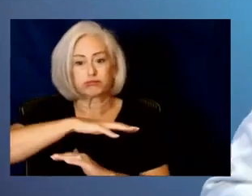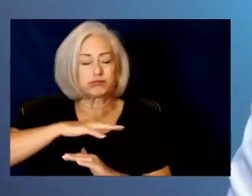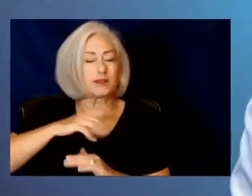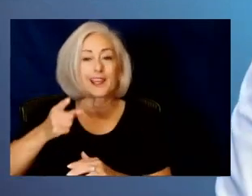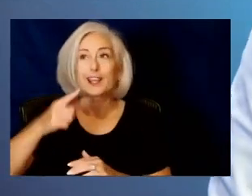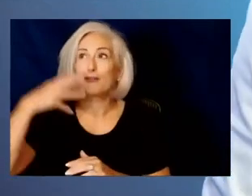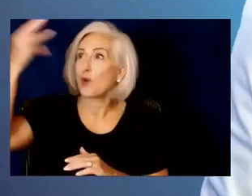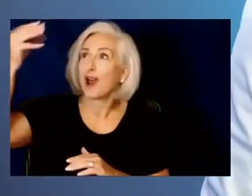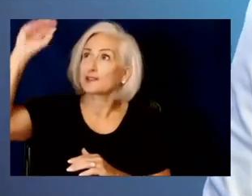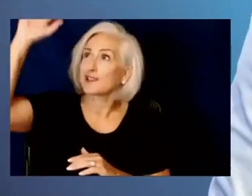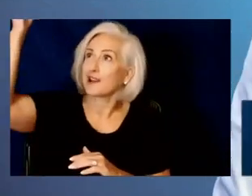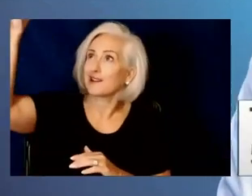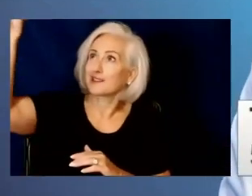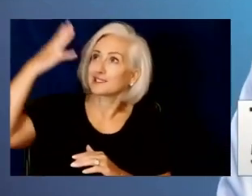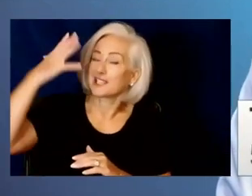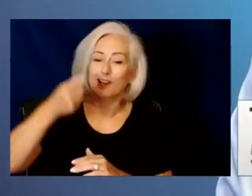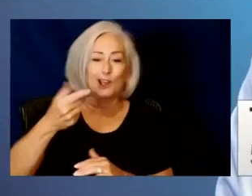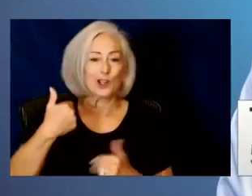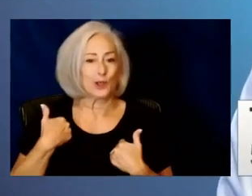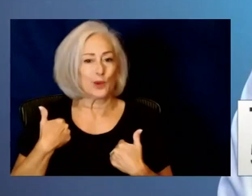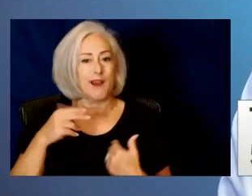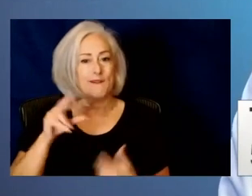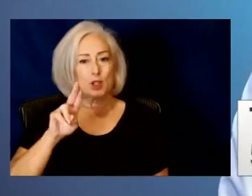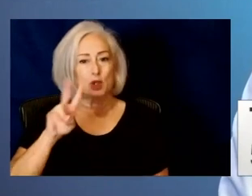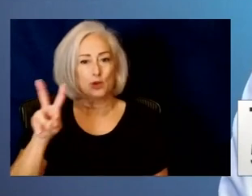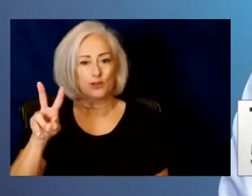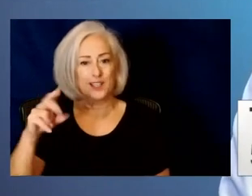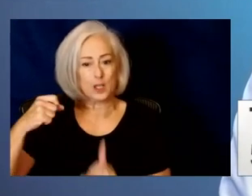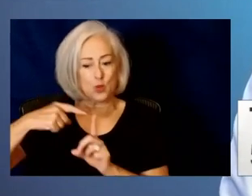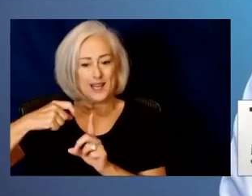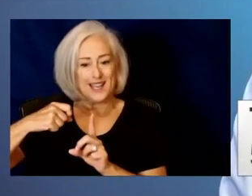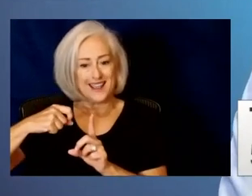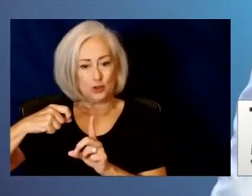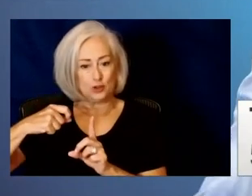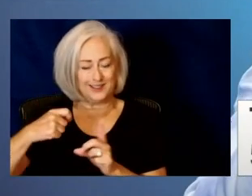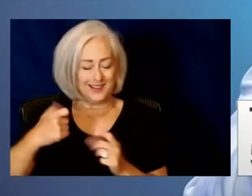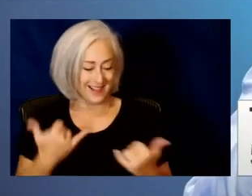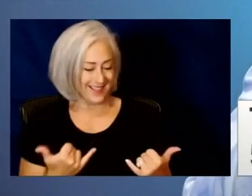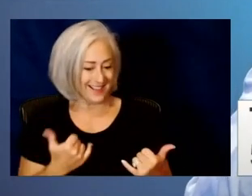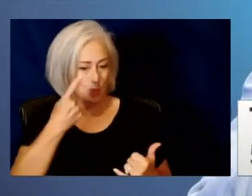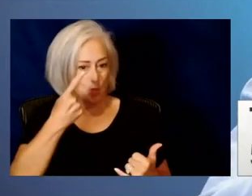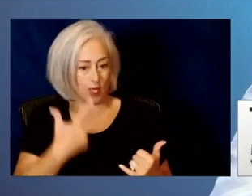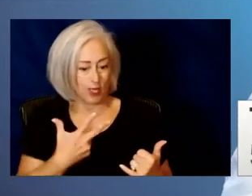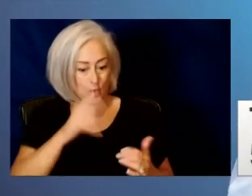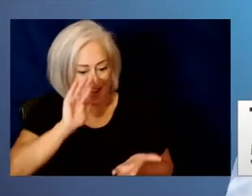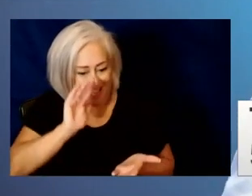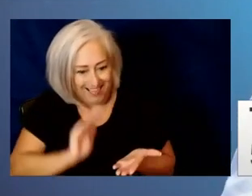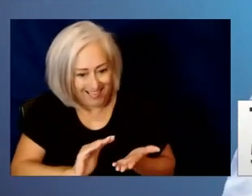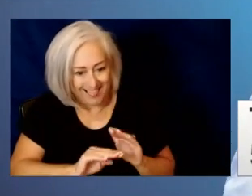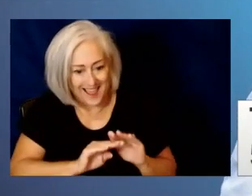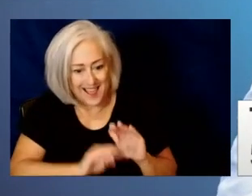little, UV radiation. So it's truly gotten that down to the point that this